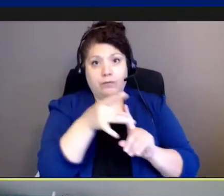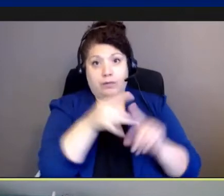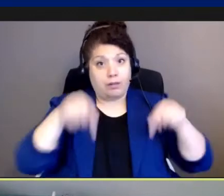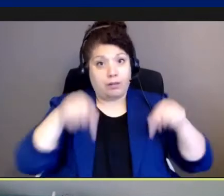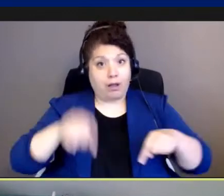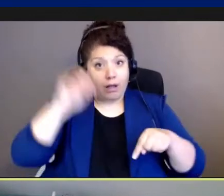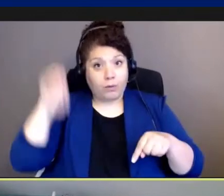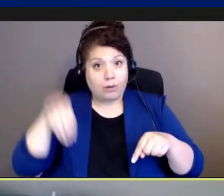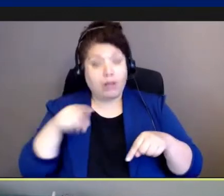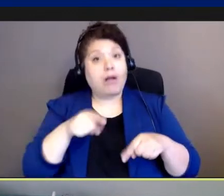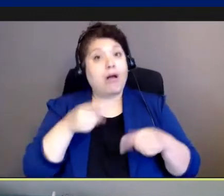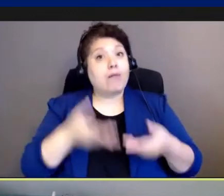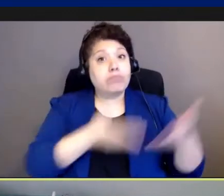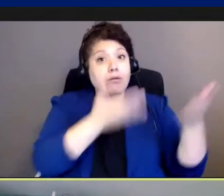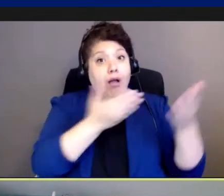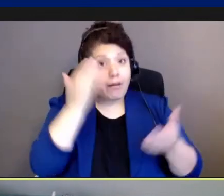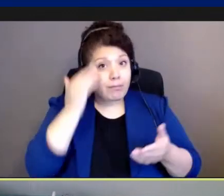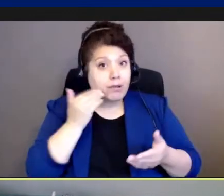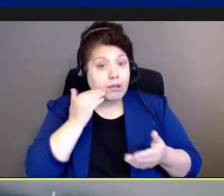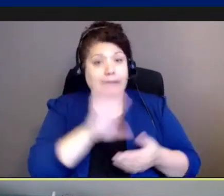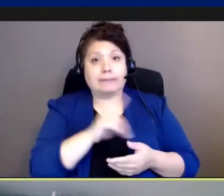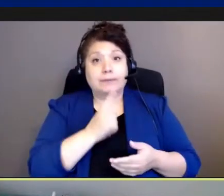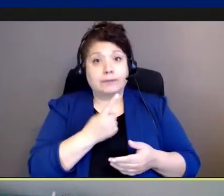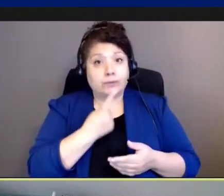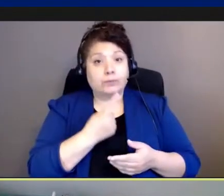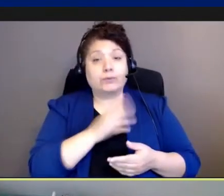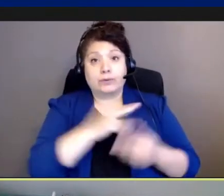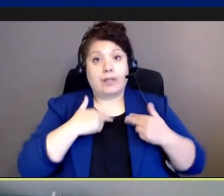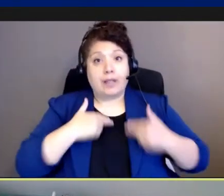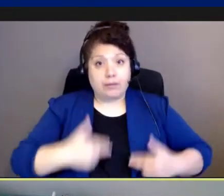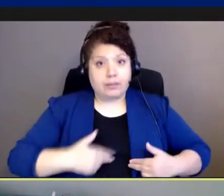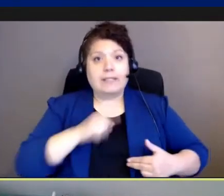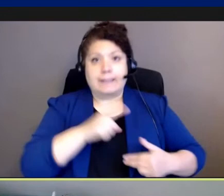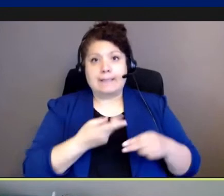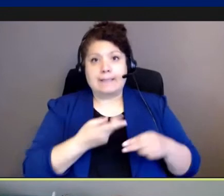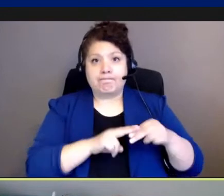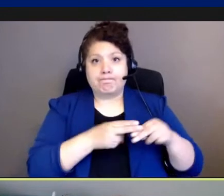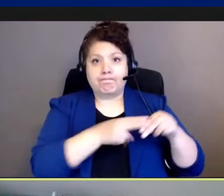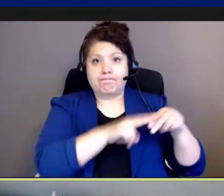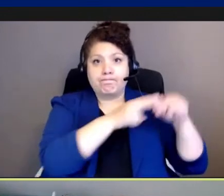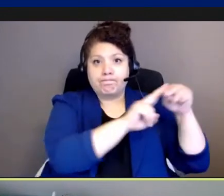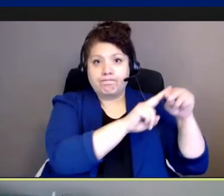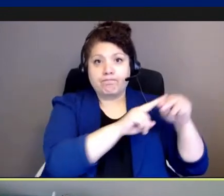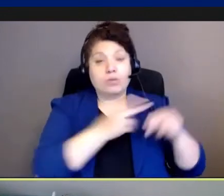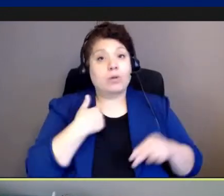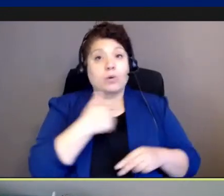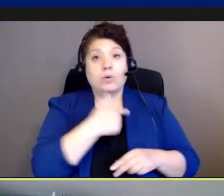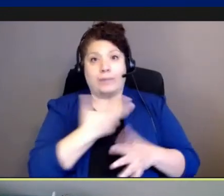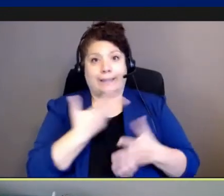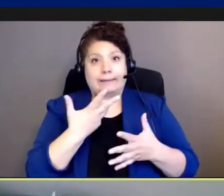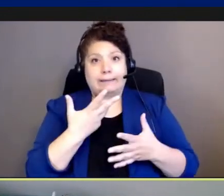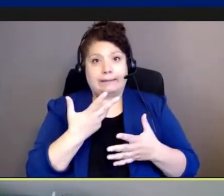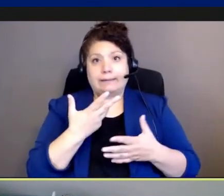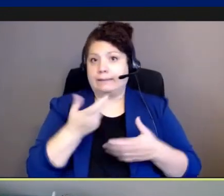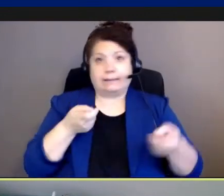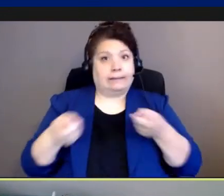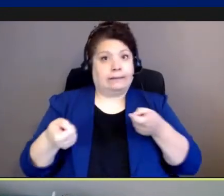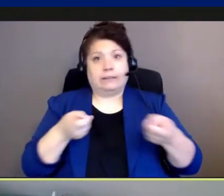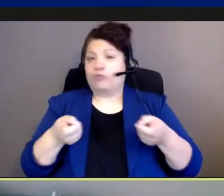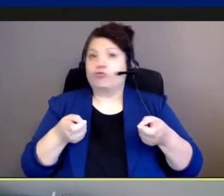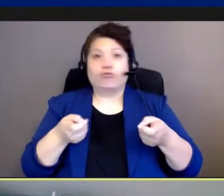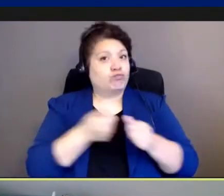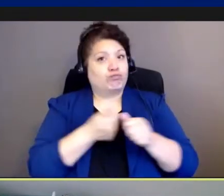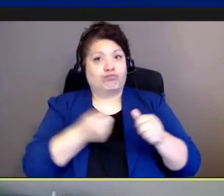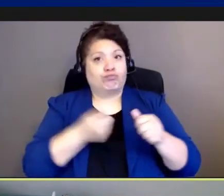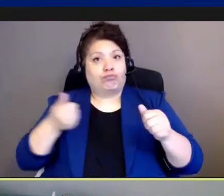those hospitalized and in critical care continues to rise. We are falling behind. We don't want to see our schools and